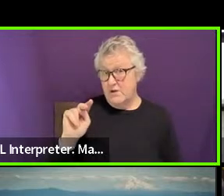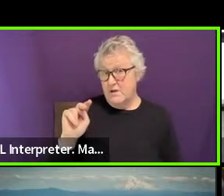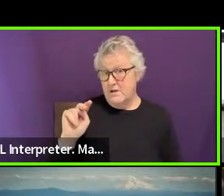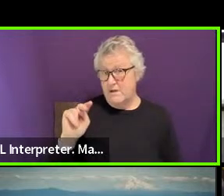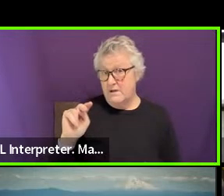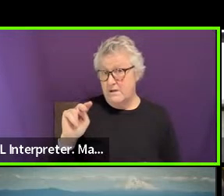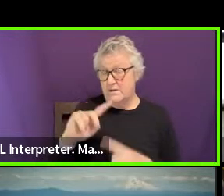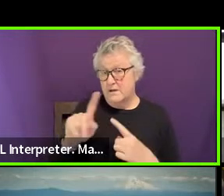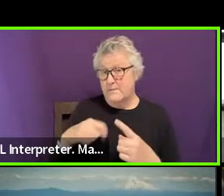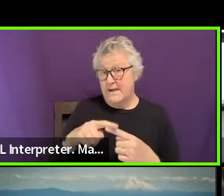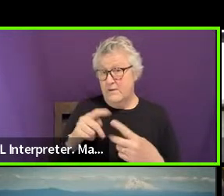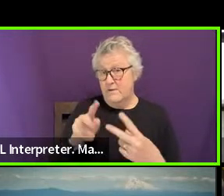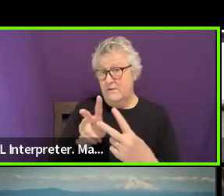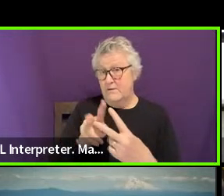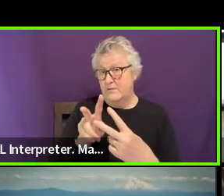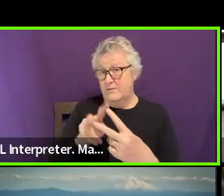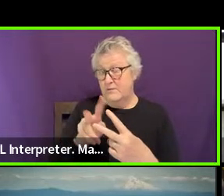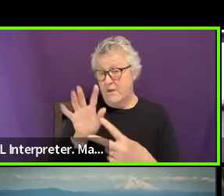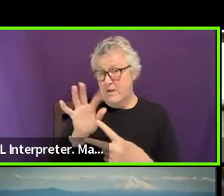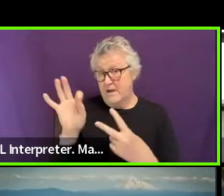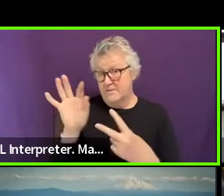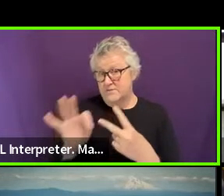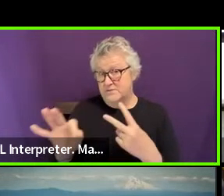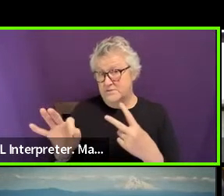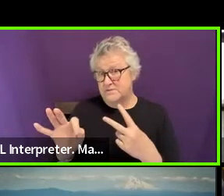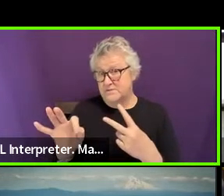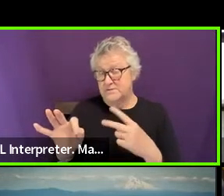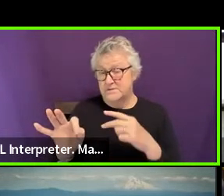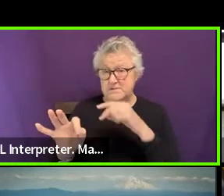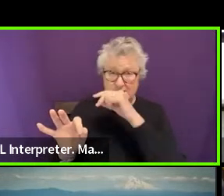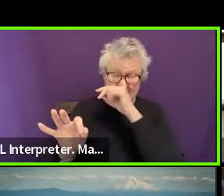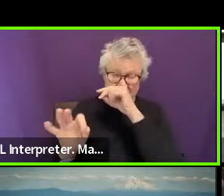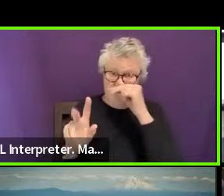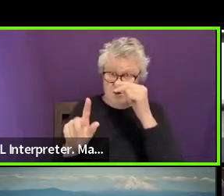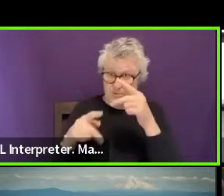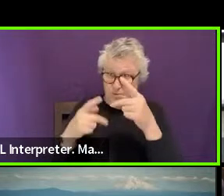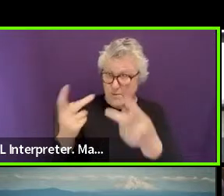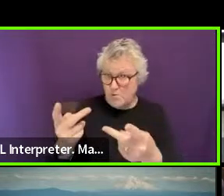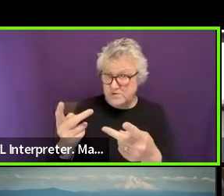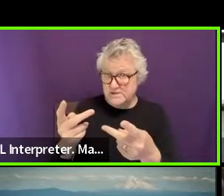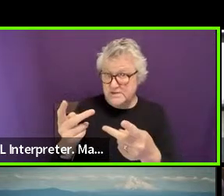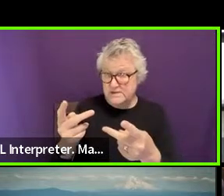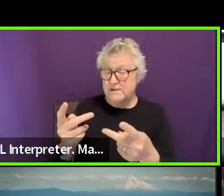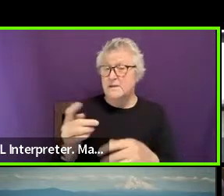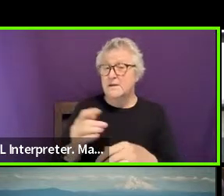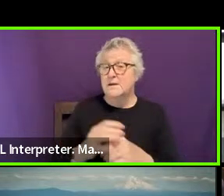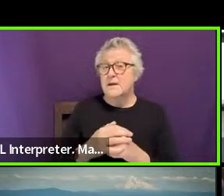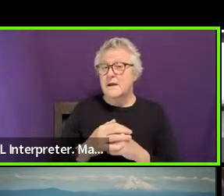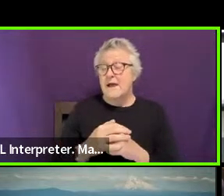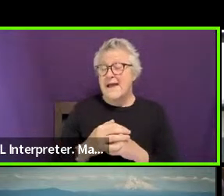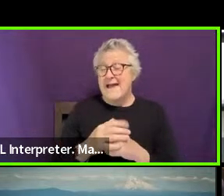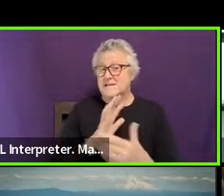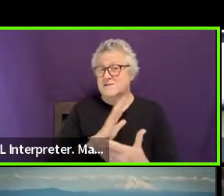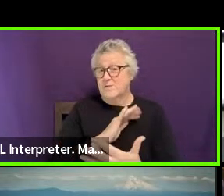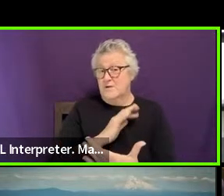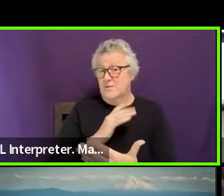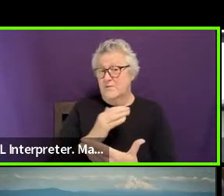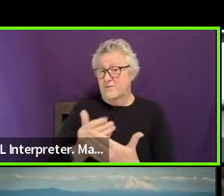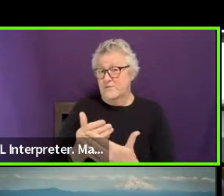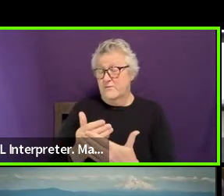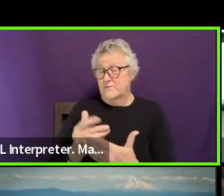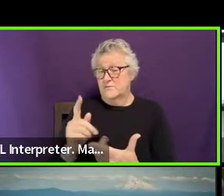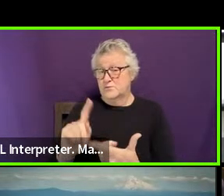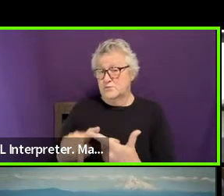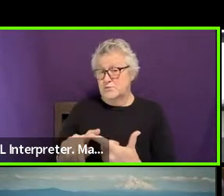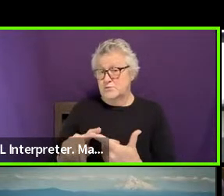the options that we're proposing that we discuss as we move toward making